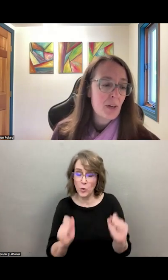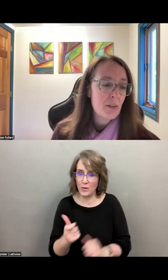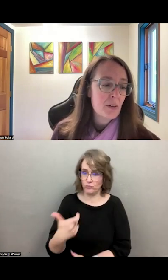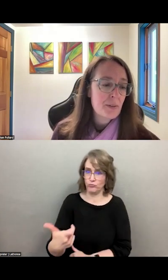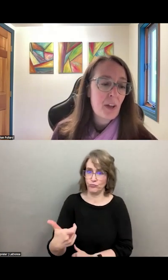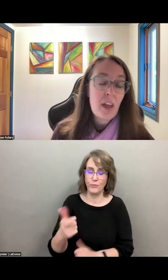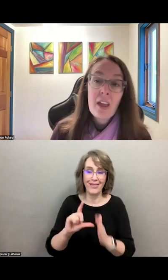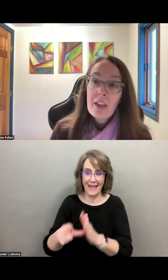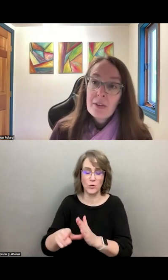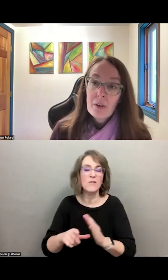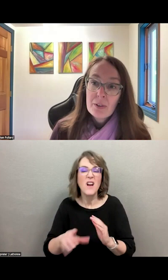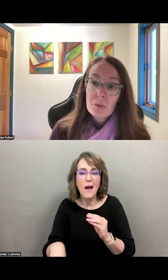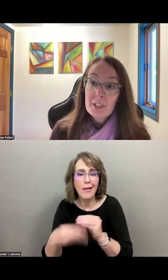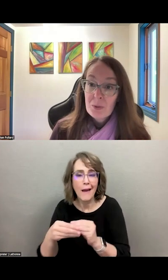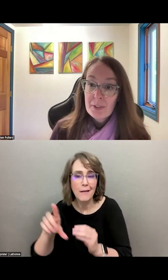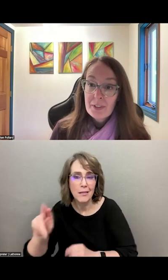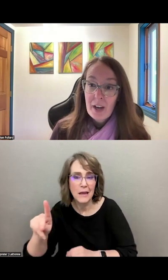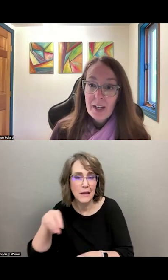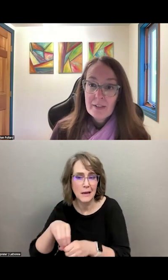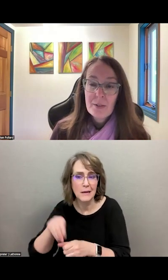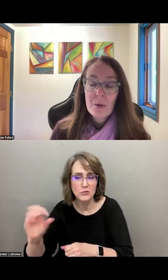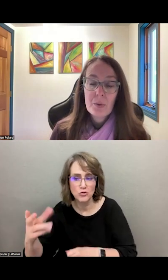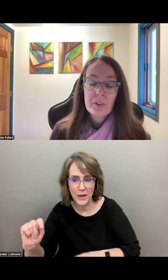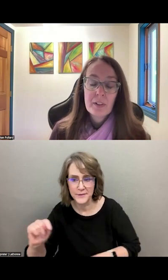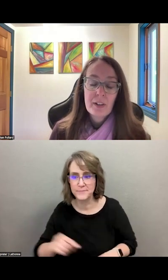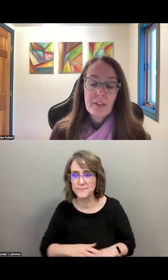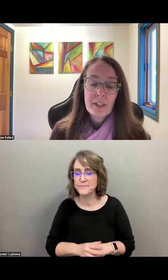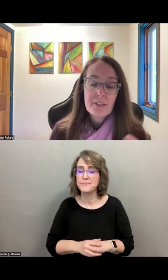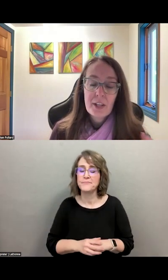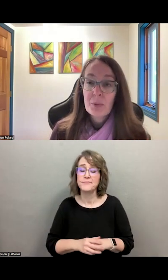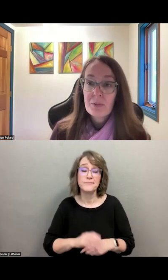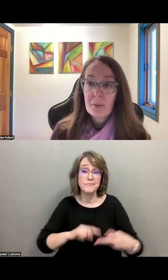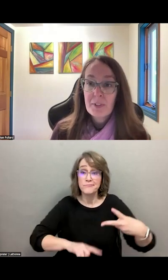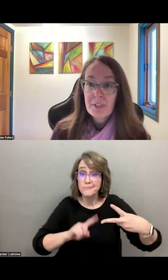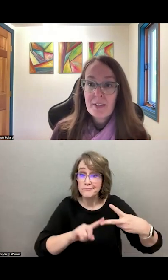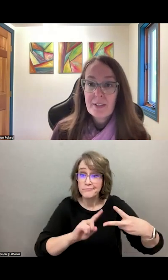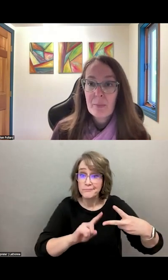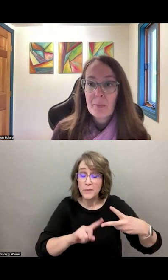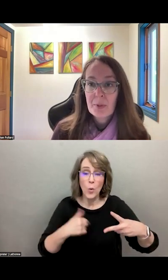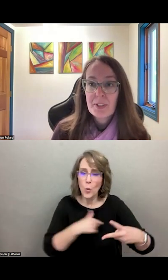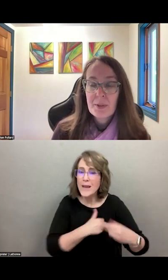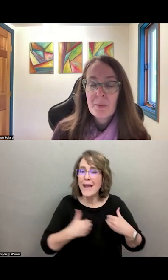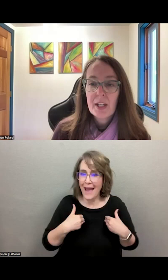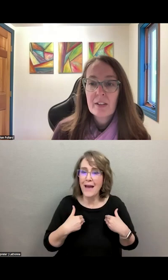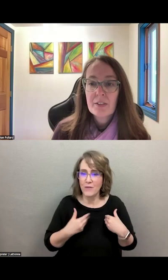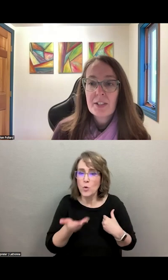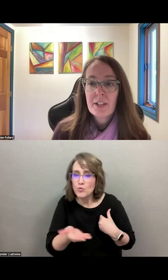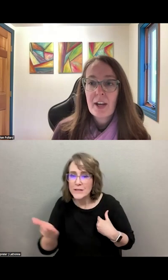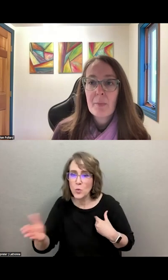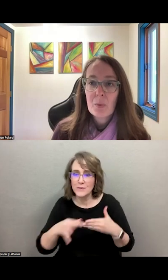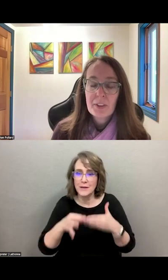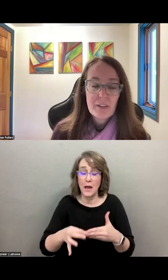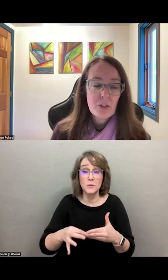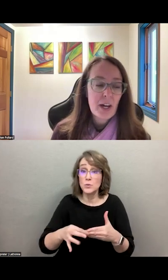chat about those. There are also resource guides, so examples from the states that have been participating in our